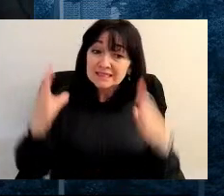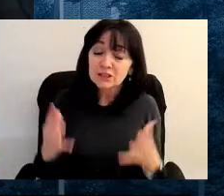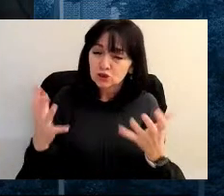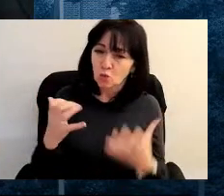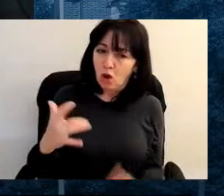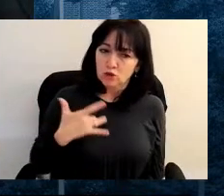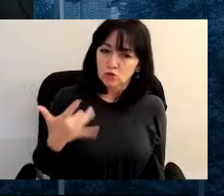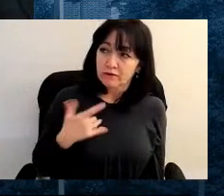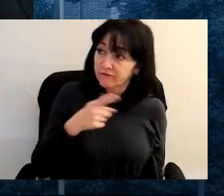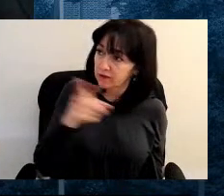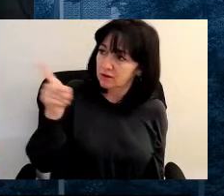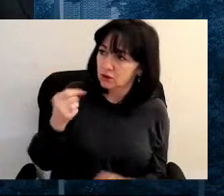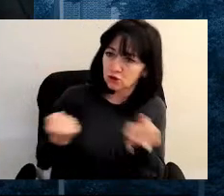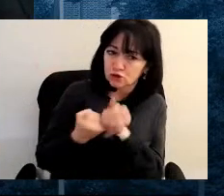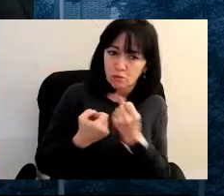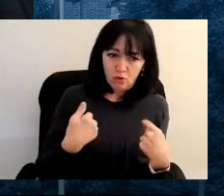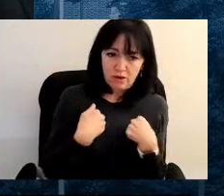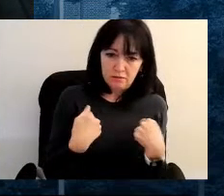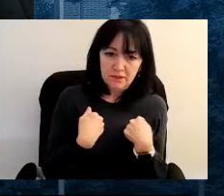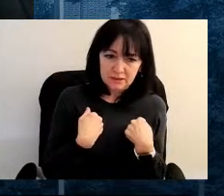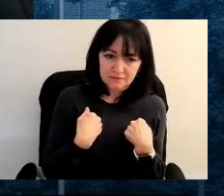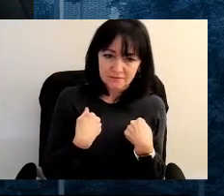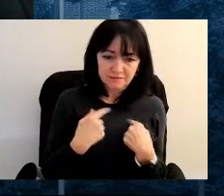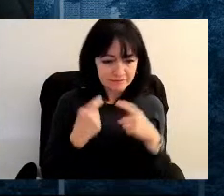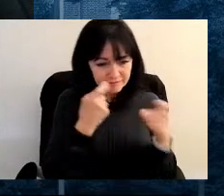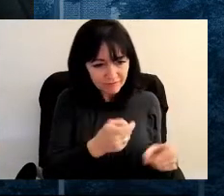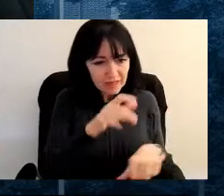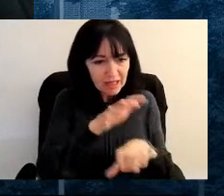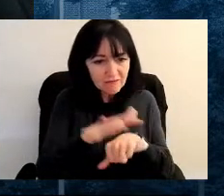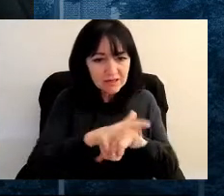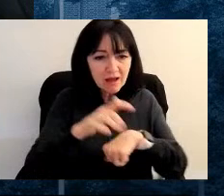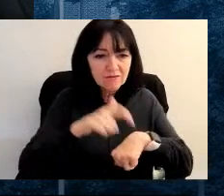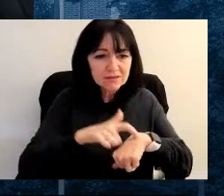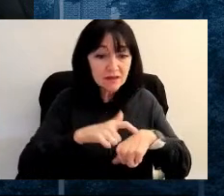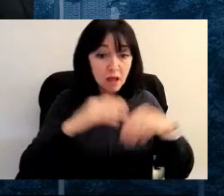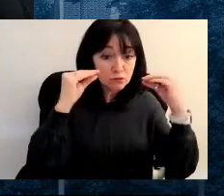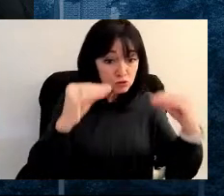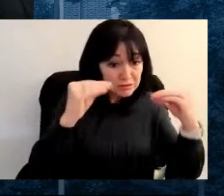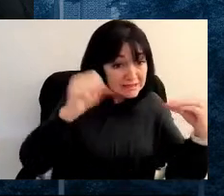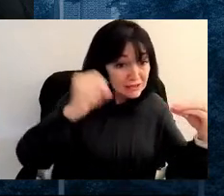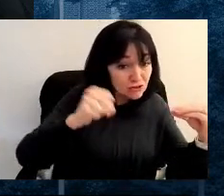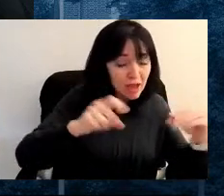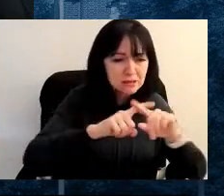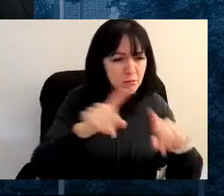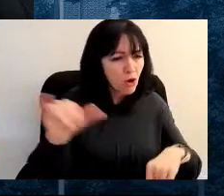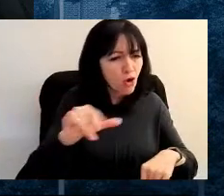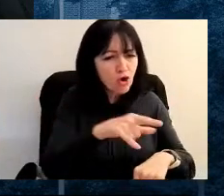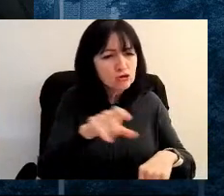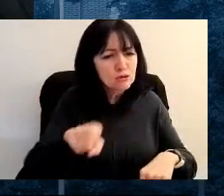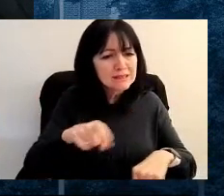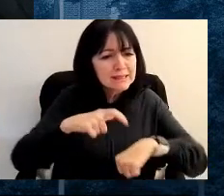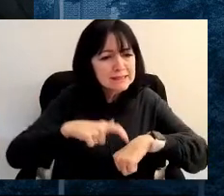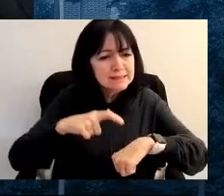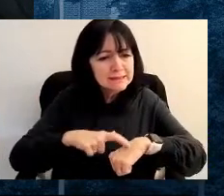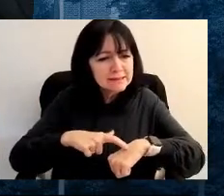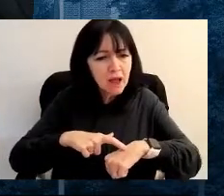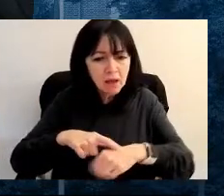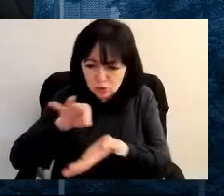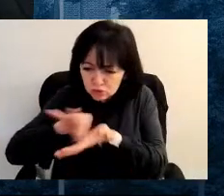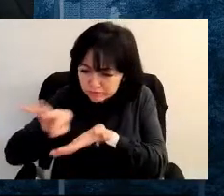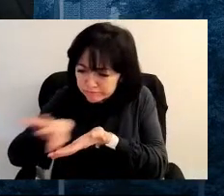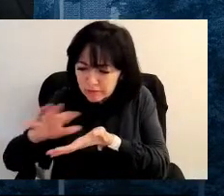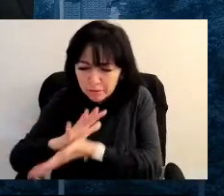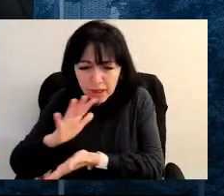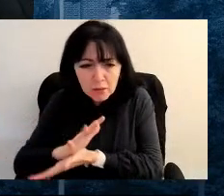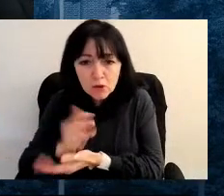paid, are given time during the day to take care of all their extra responsibilities like calling parents and grading papers and planning